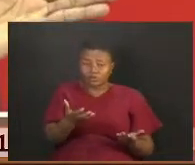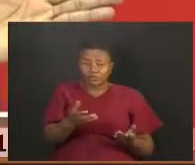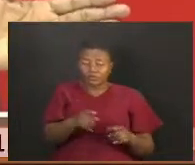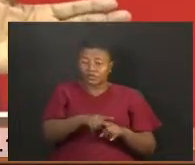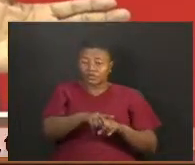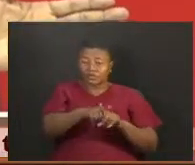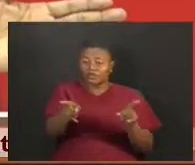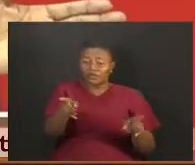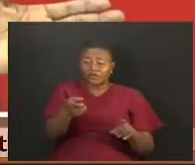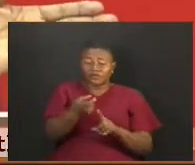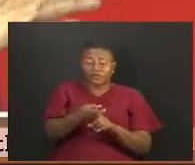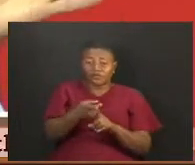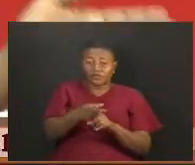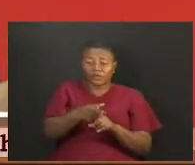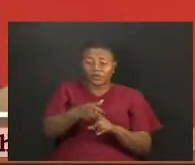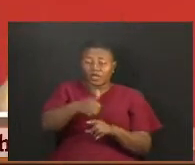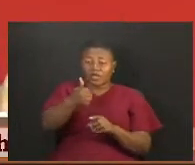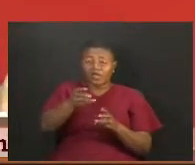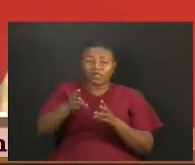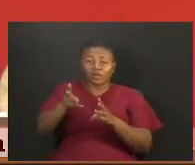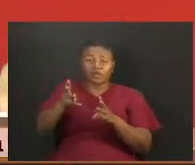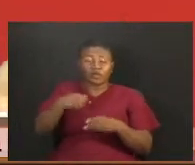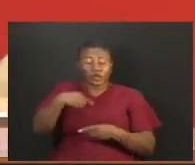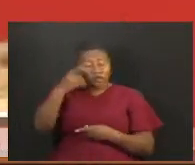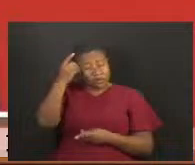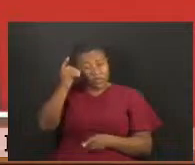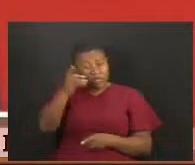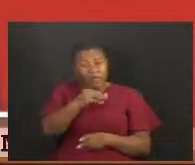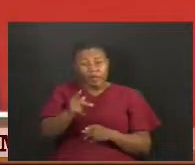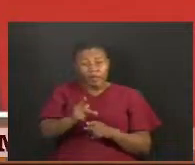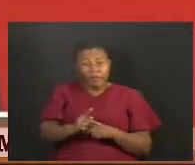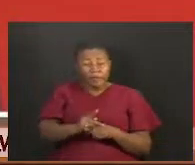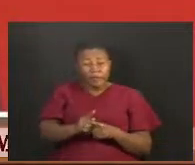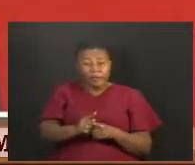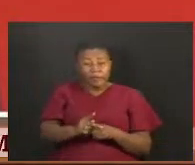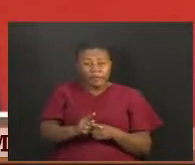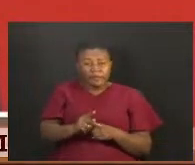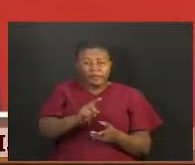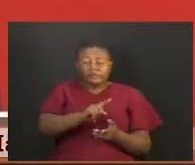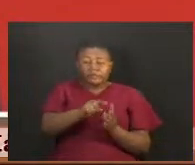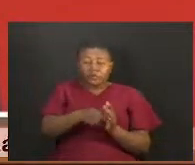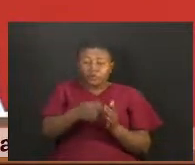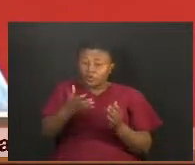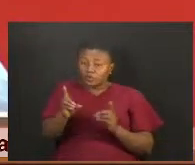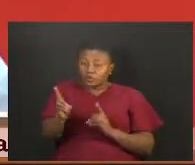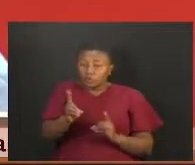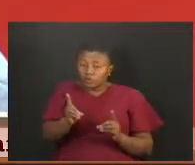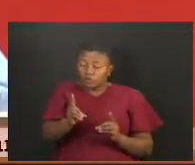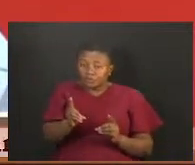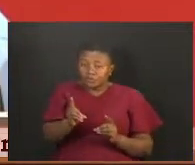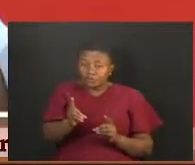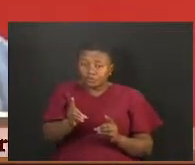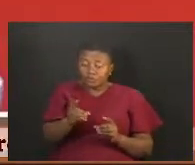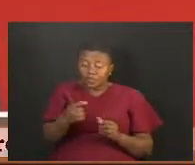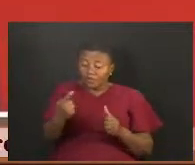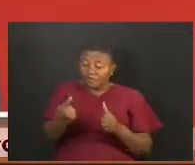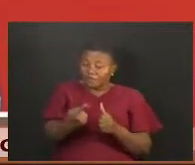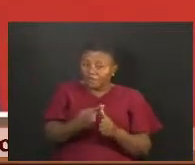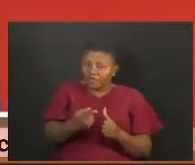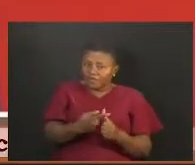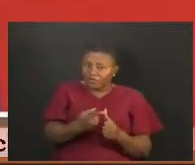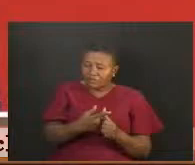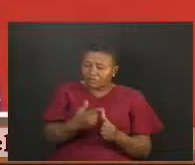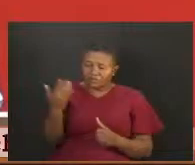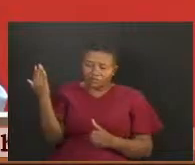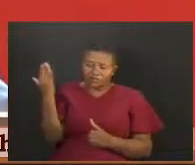we've decided and been practicing. If this is what you want to do, please, the statement must first be presented to